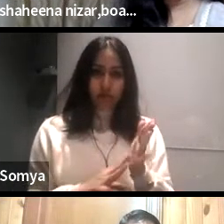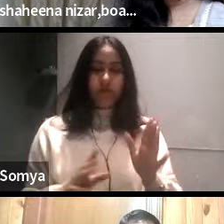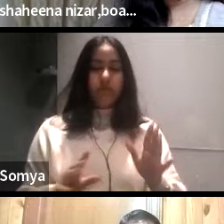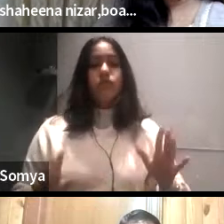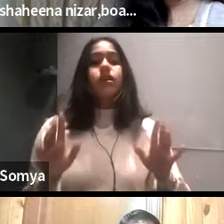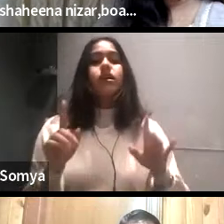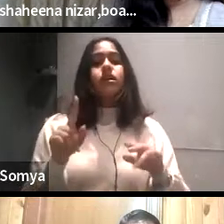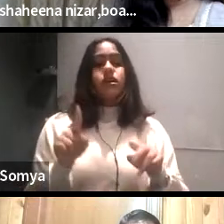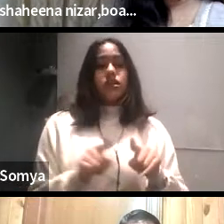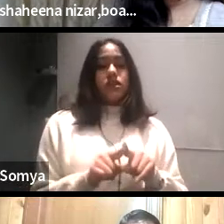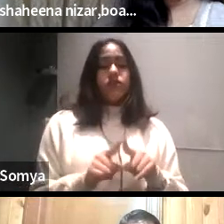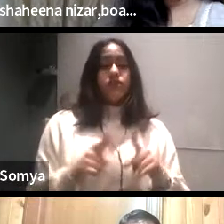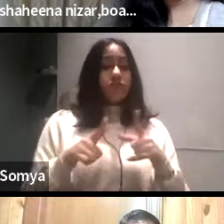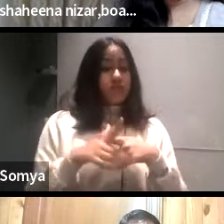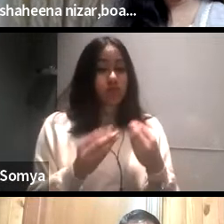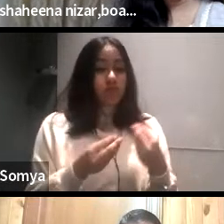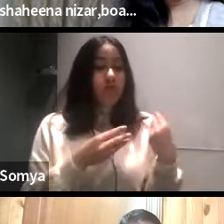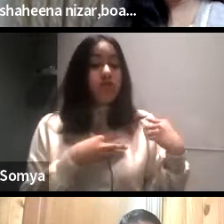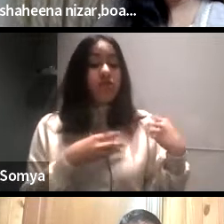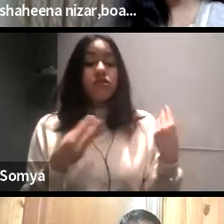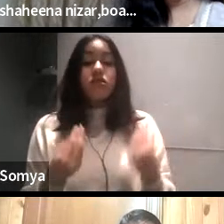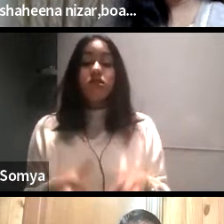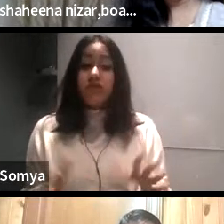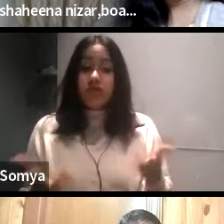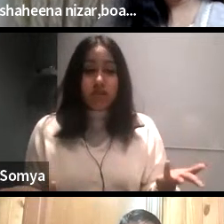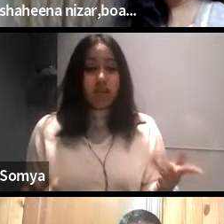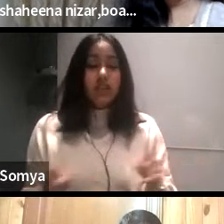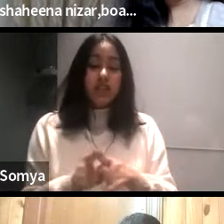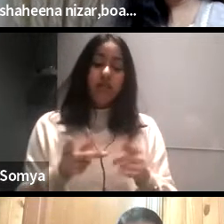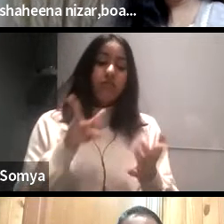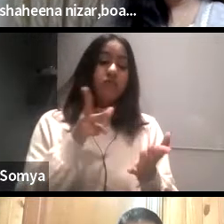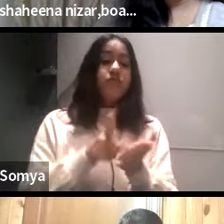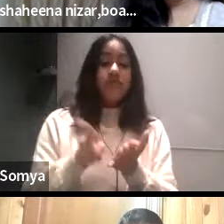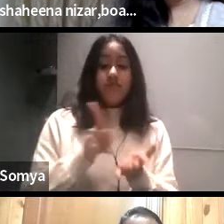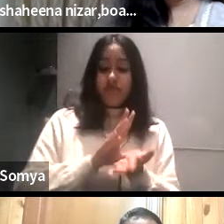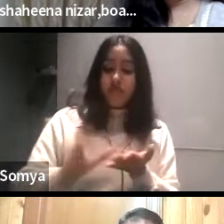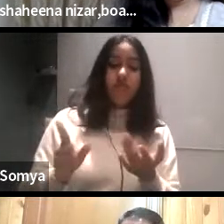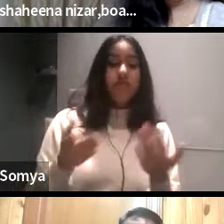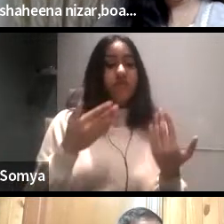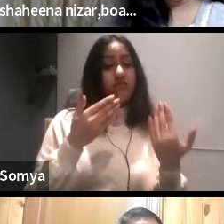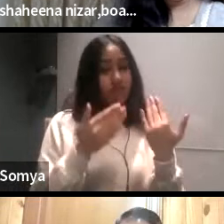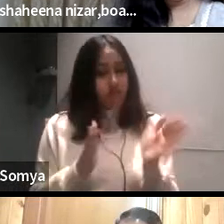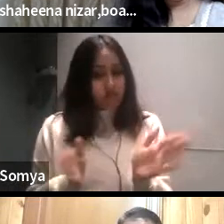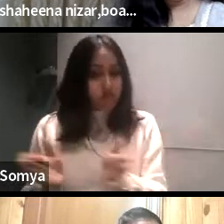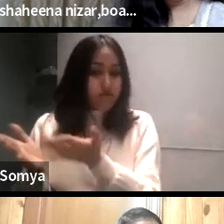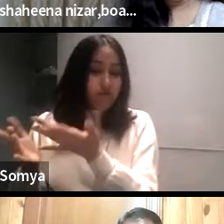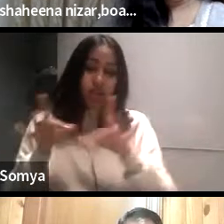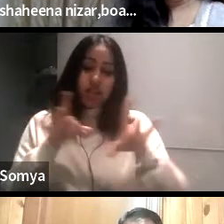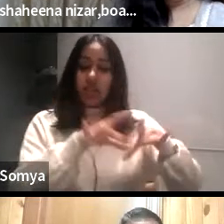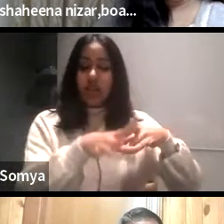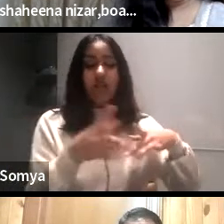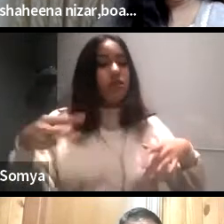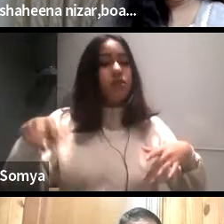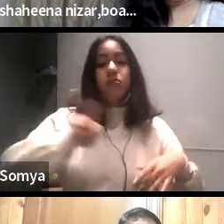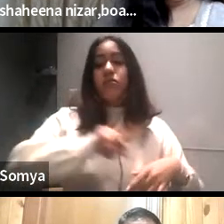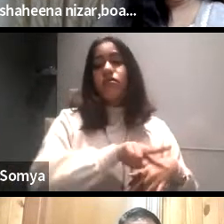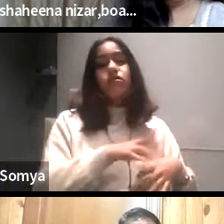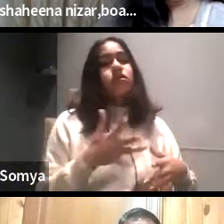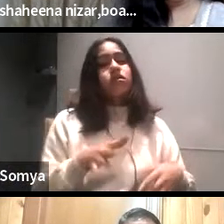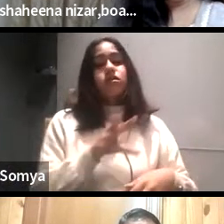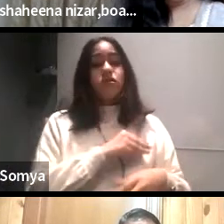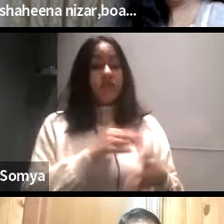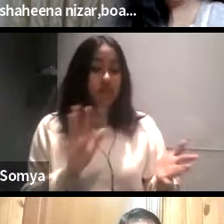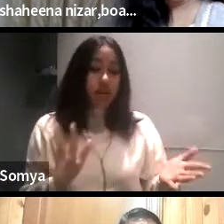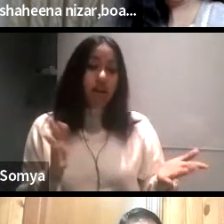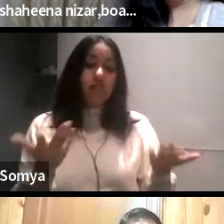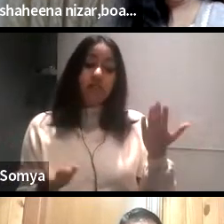many have lost their jobs, many have gone back to their villages, and they were afraid to come back to the cities to take up the jobs, even